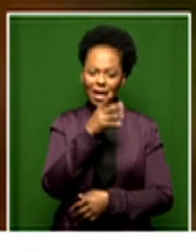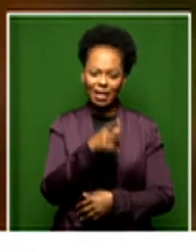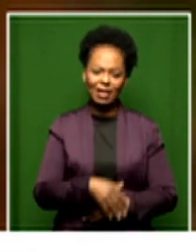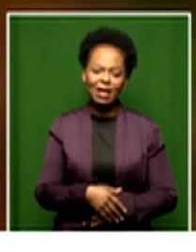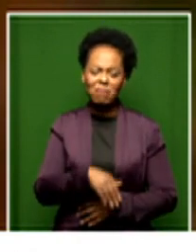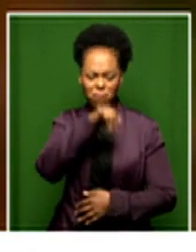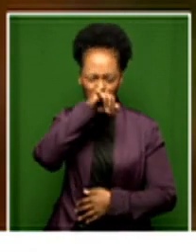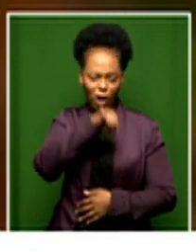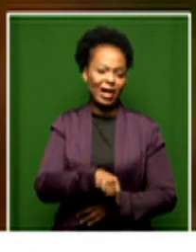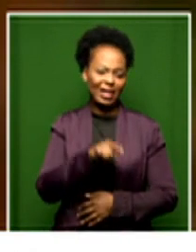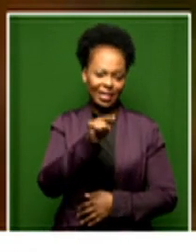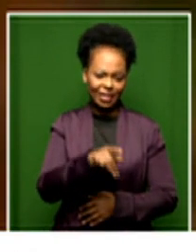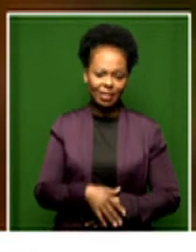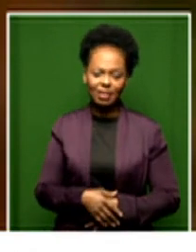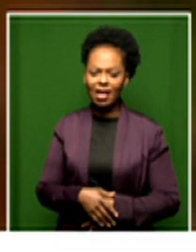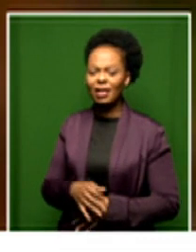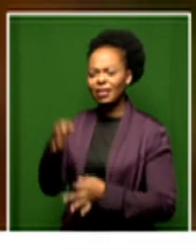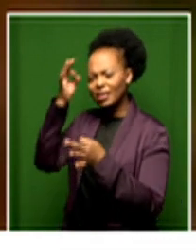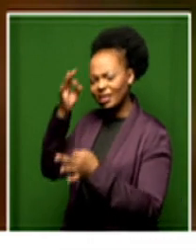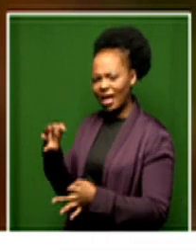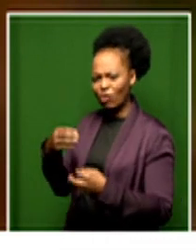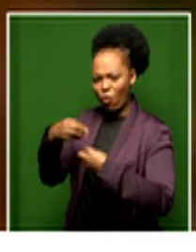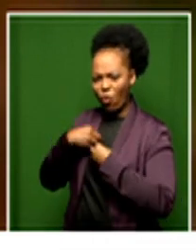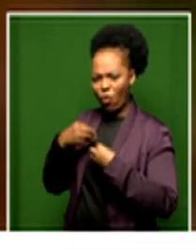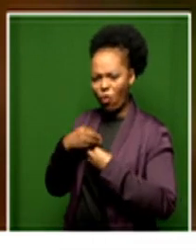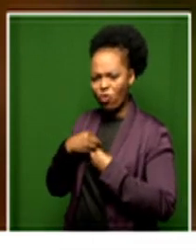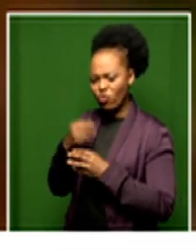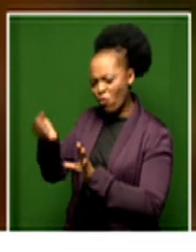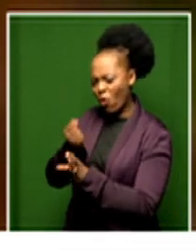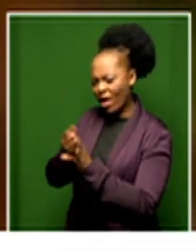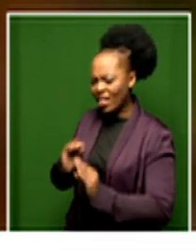now. Why did you decide to start your own cooking classes, Linda?